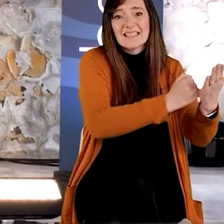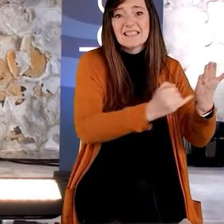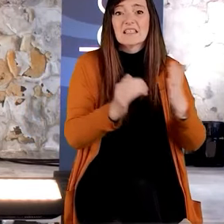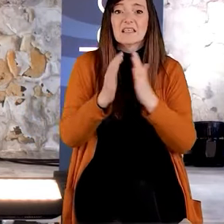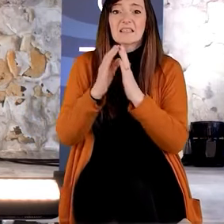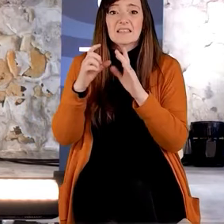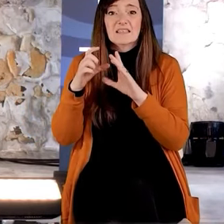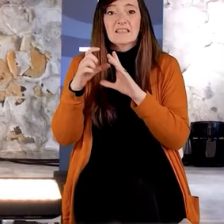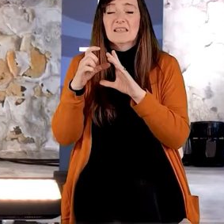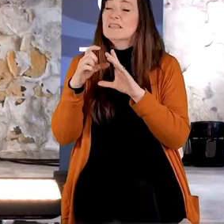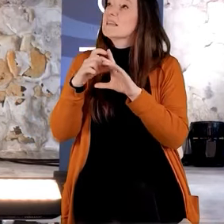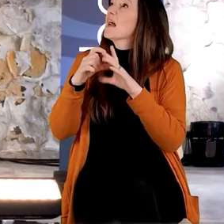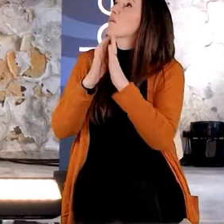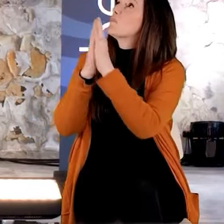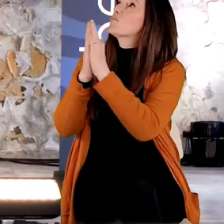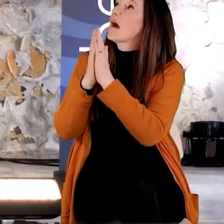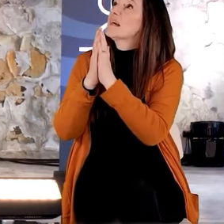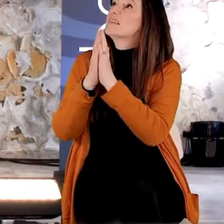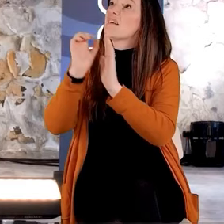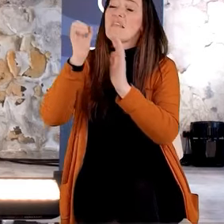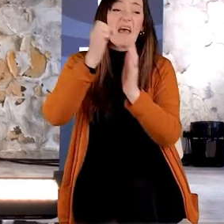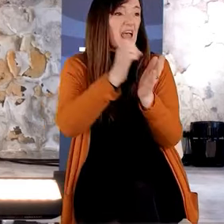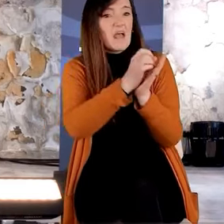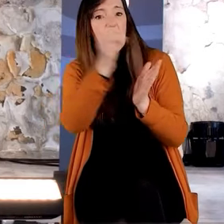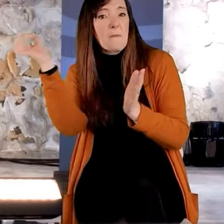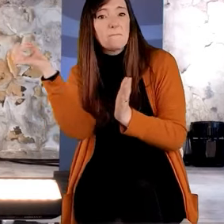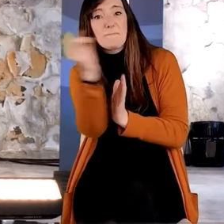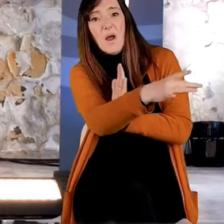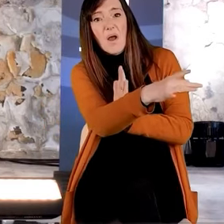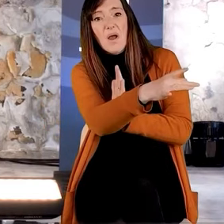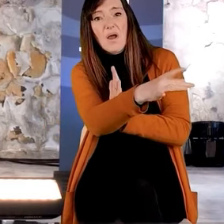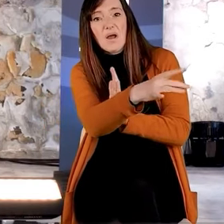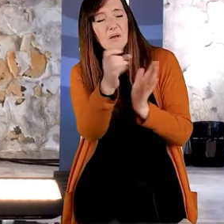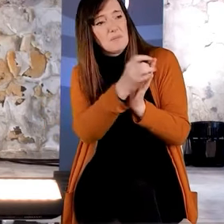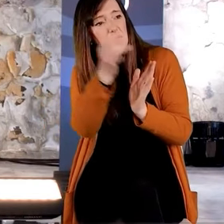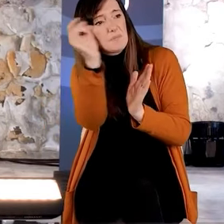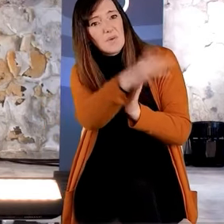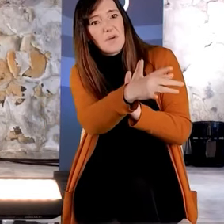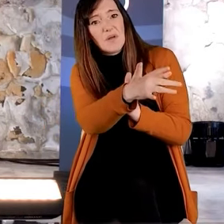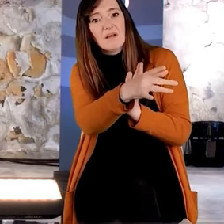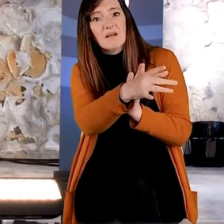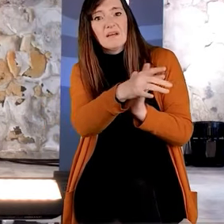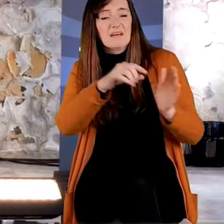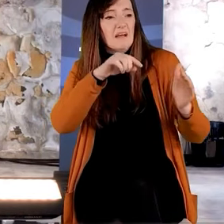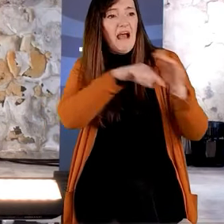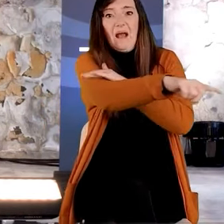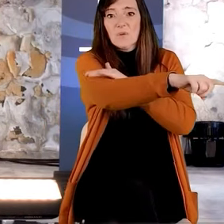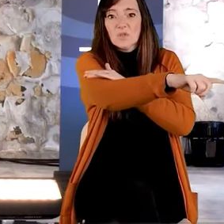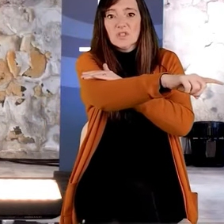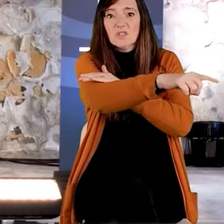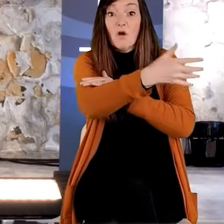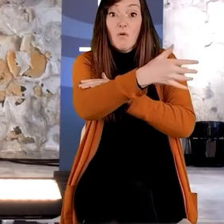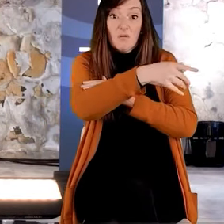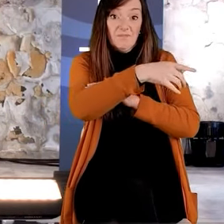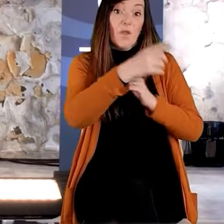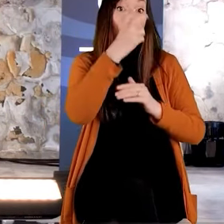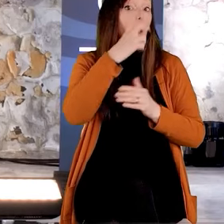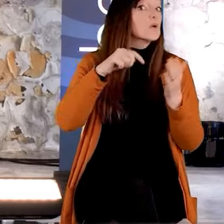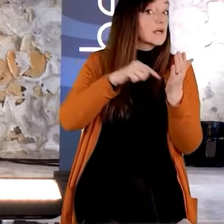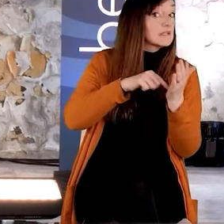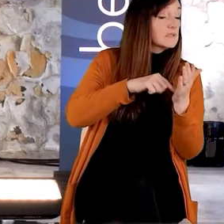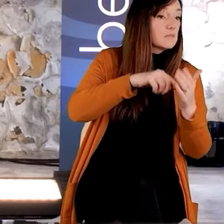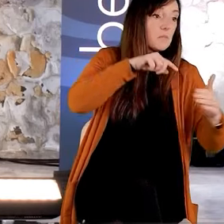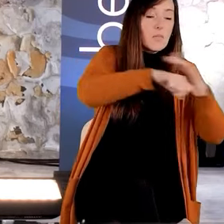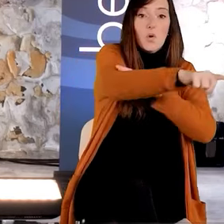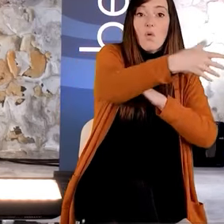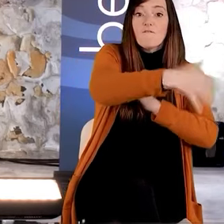prays, cast them out. Old Testament language, out of the promised land. New Testament language, out